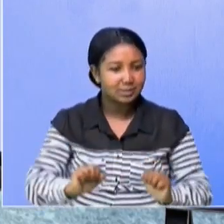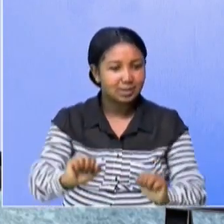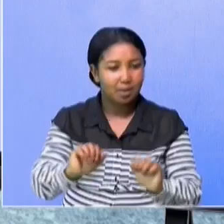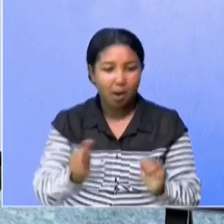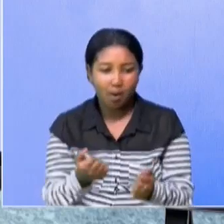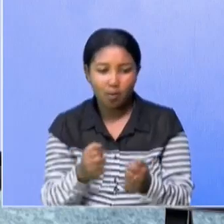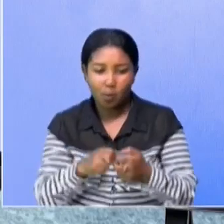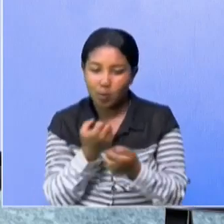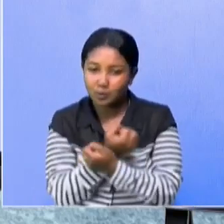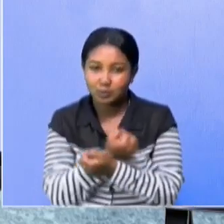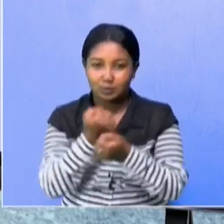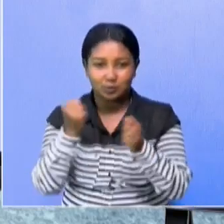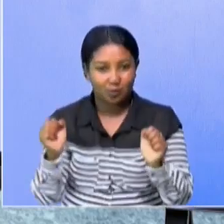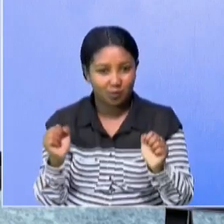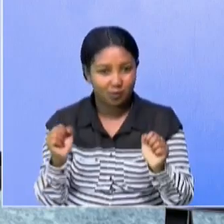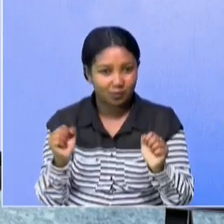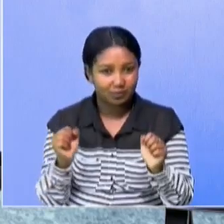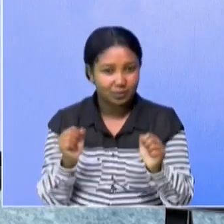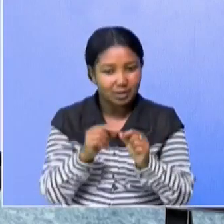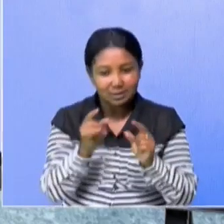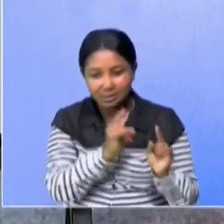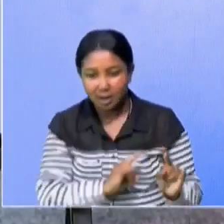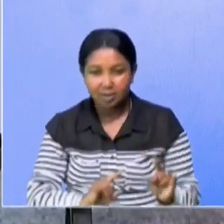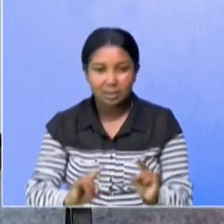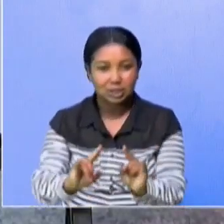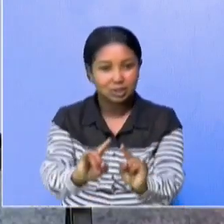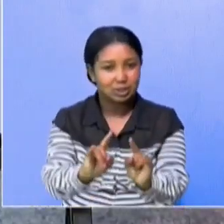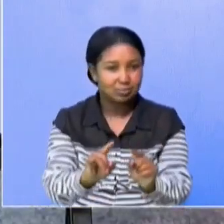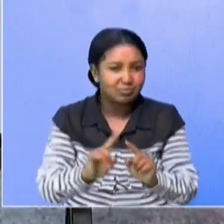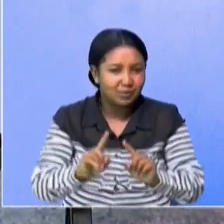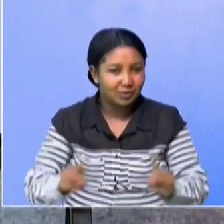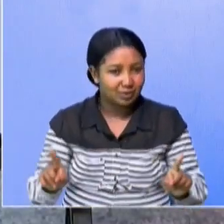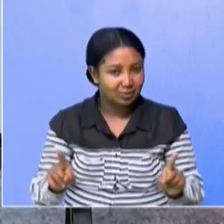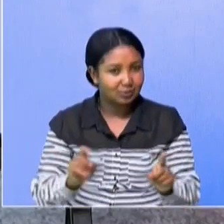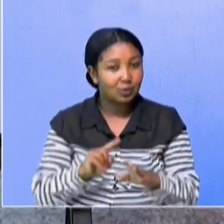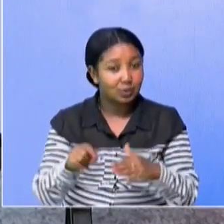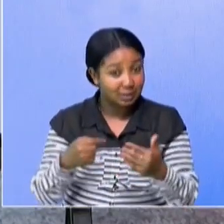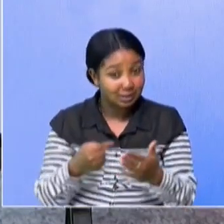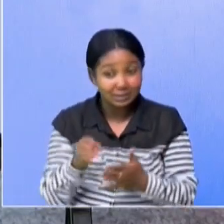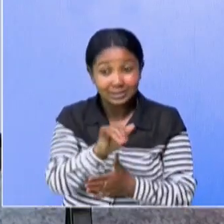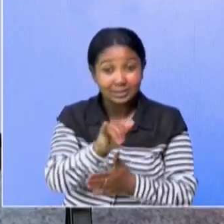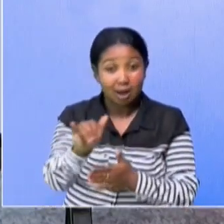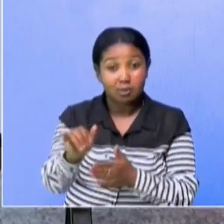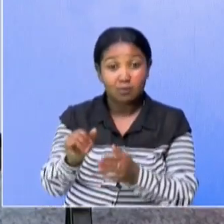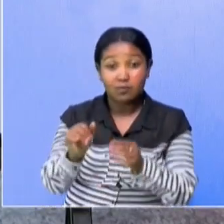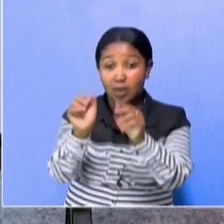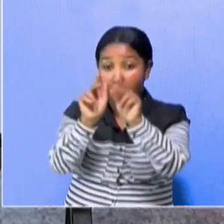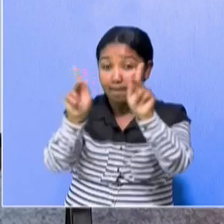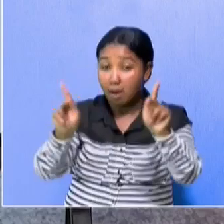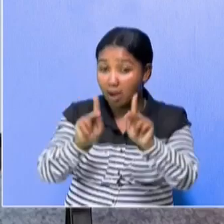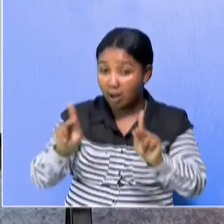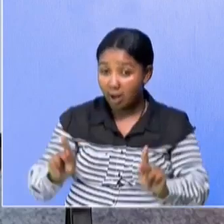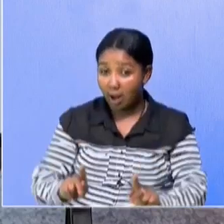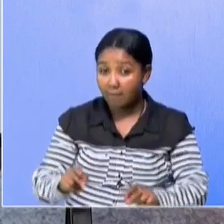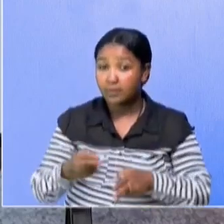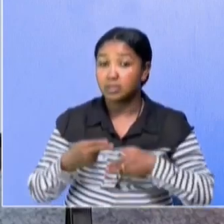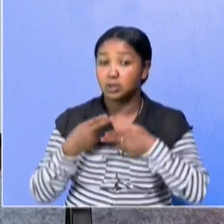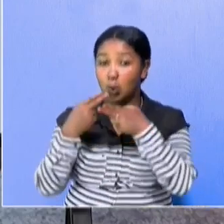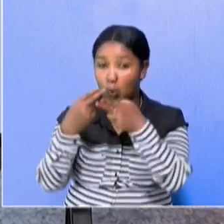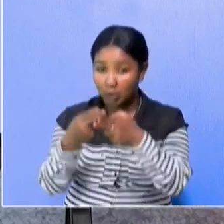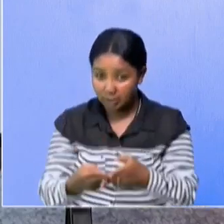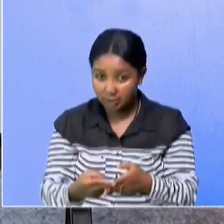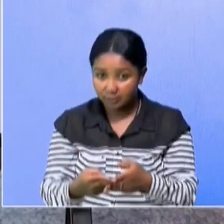my problem, and their strategies to look now. Therefore, this kind of paragraph is what we call